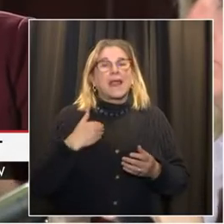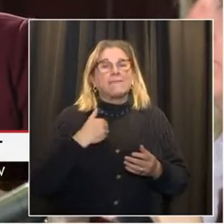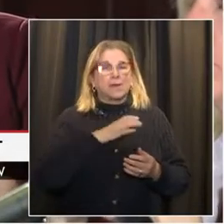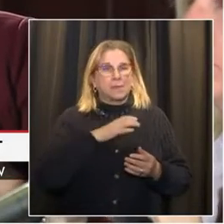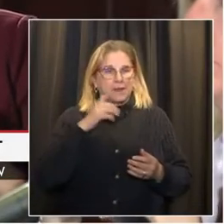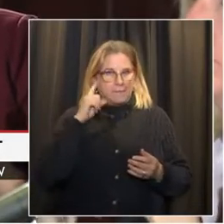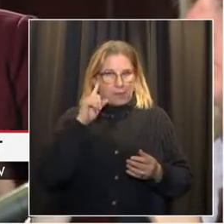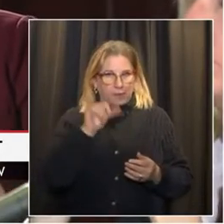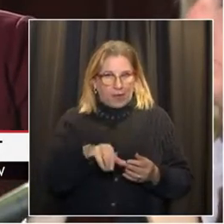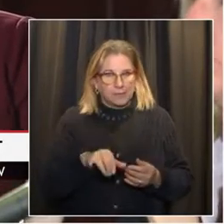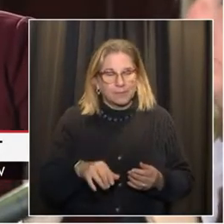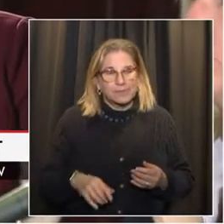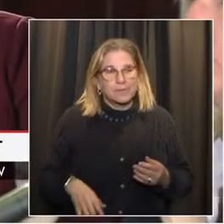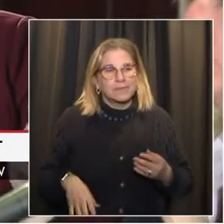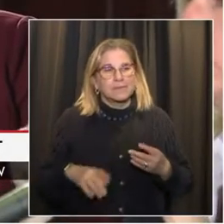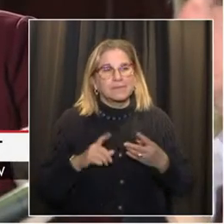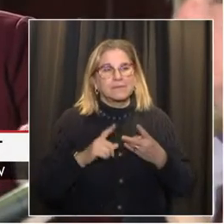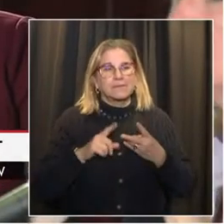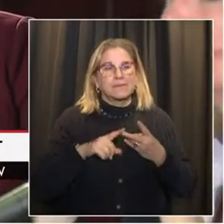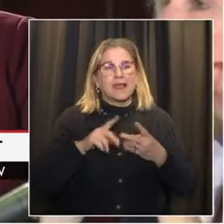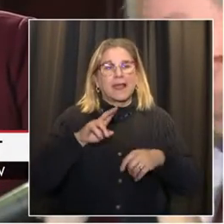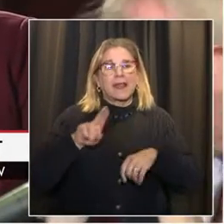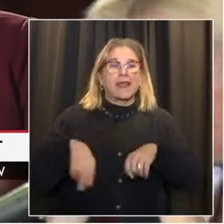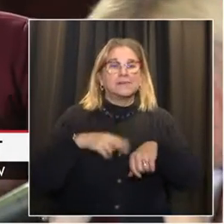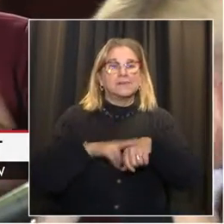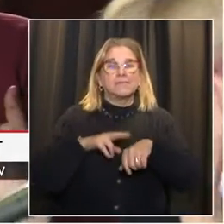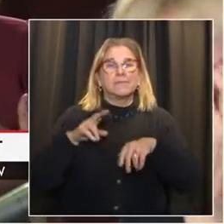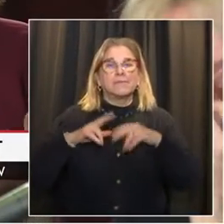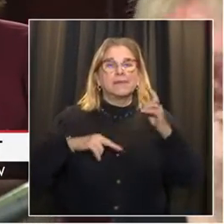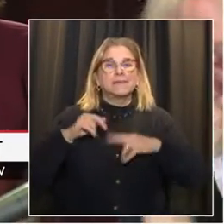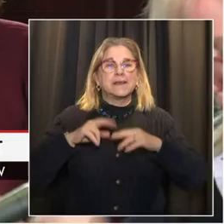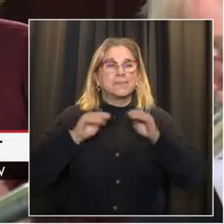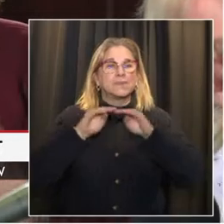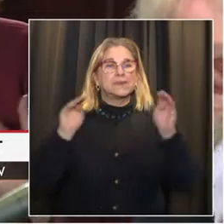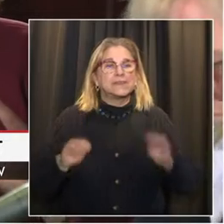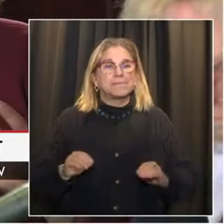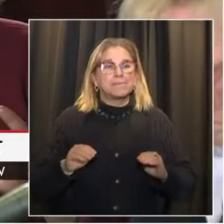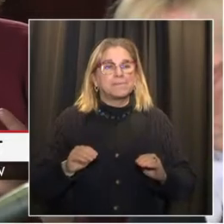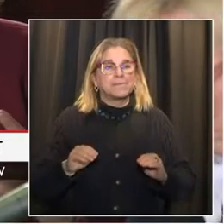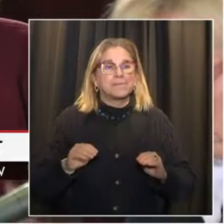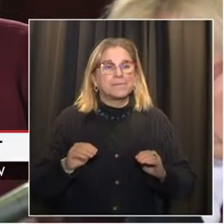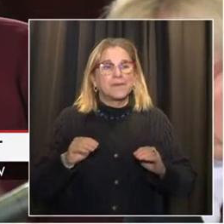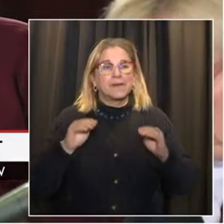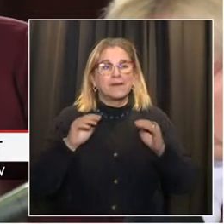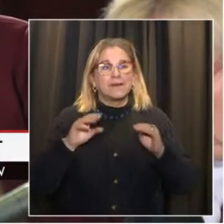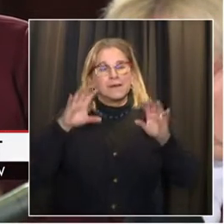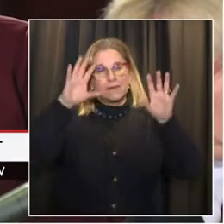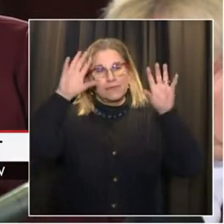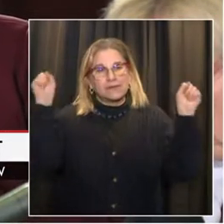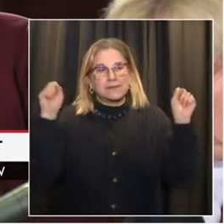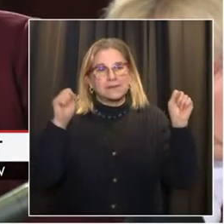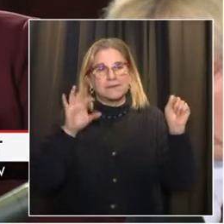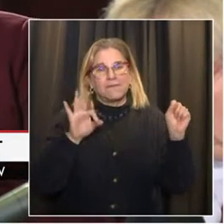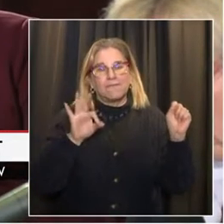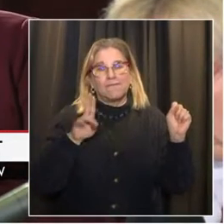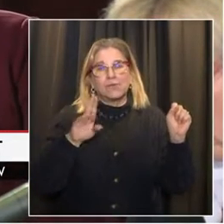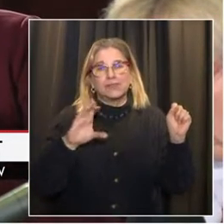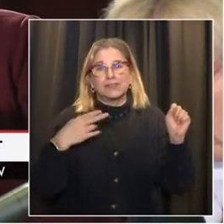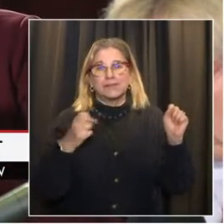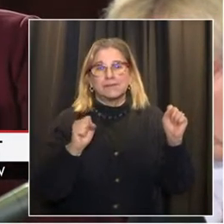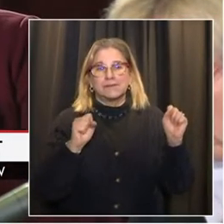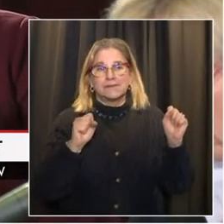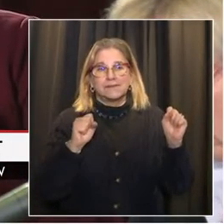Fuchs from the National Building Museum. There's Woolly Mammoth. There's, Warner, Ford's Theater, and others.